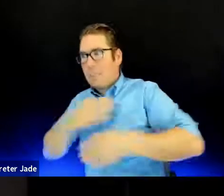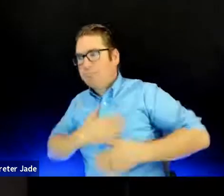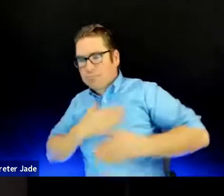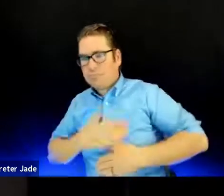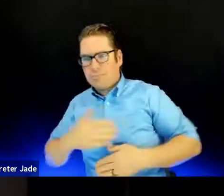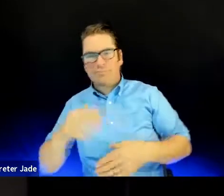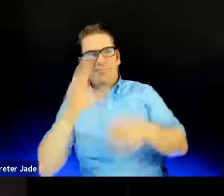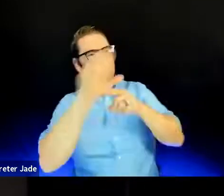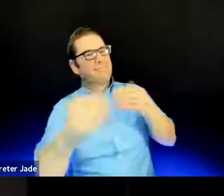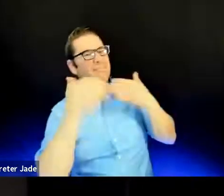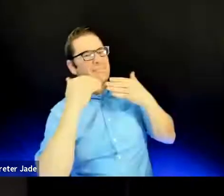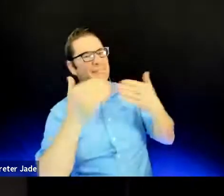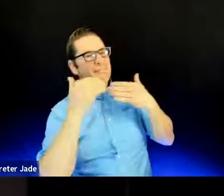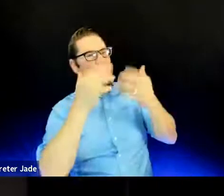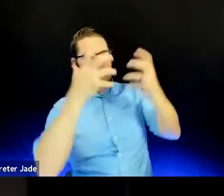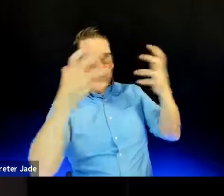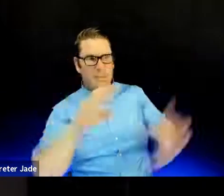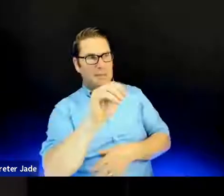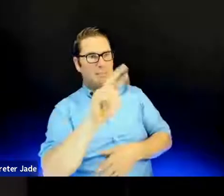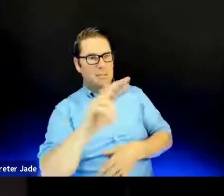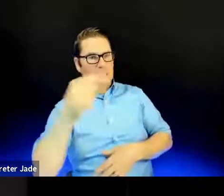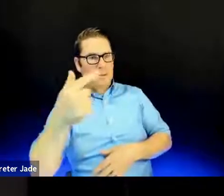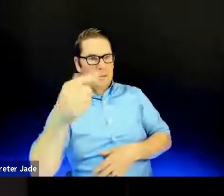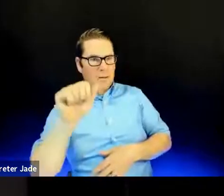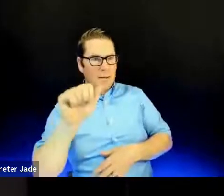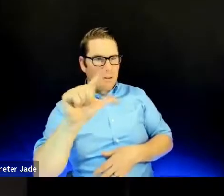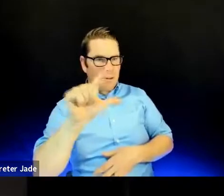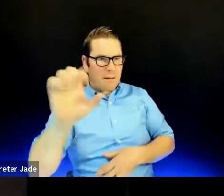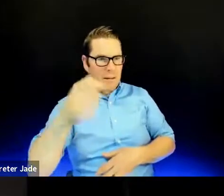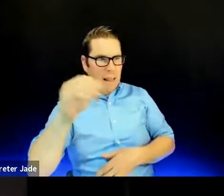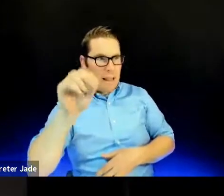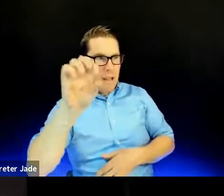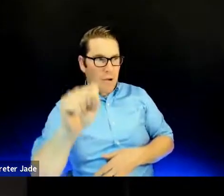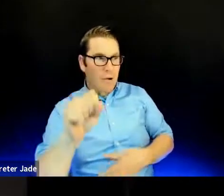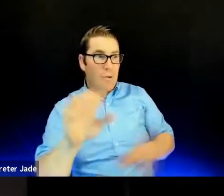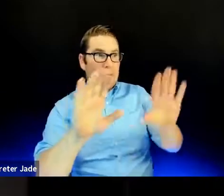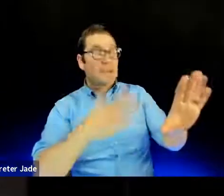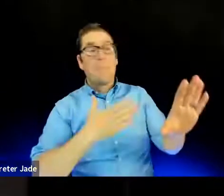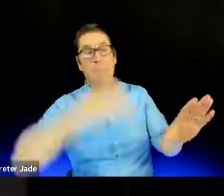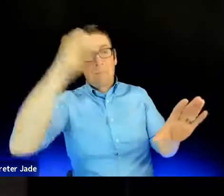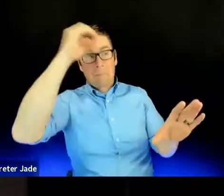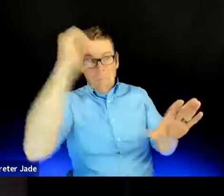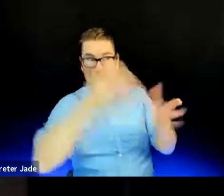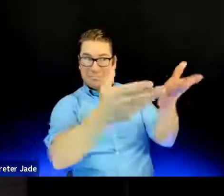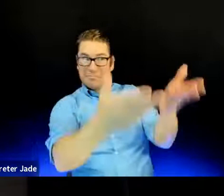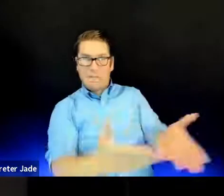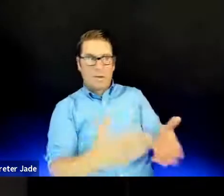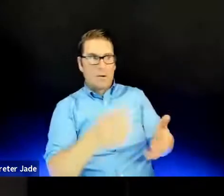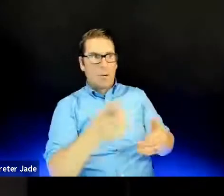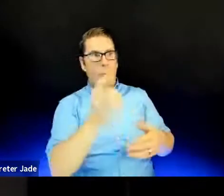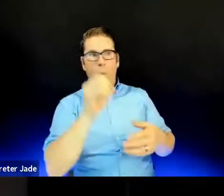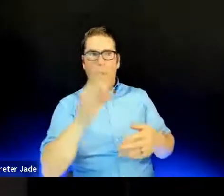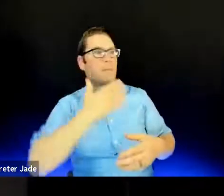Gallegos. Mr. Gallegos is one of the, in my opinion, one of the best instructors on campus. Thank you for having us here,